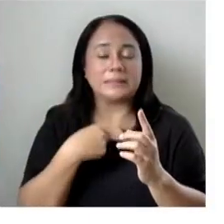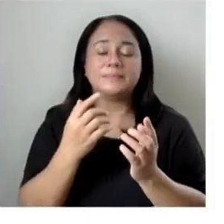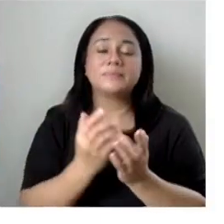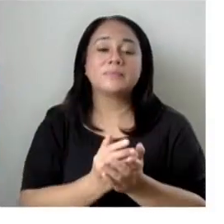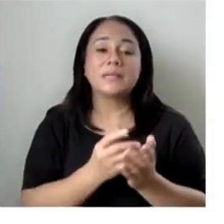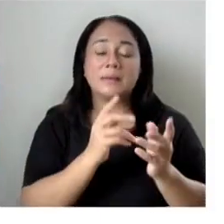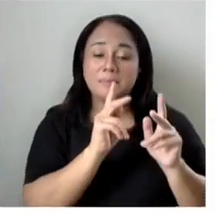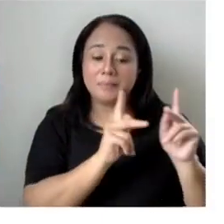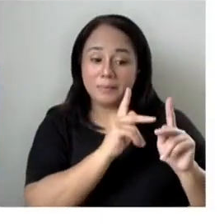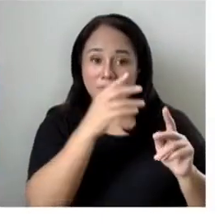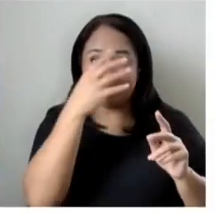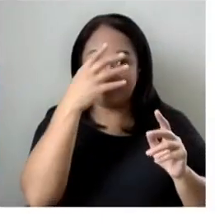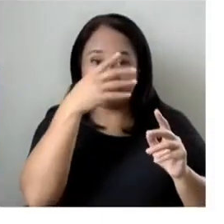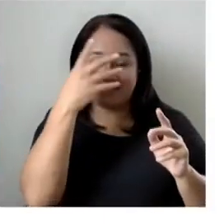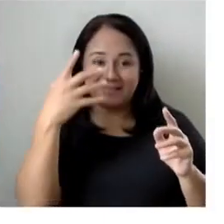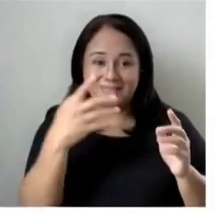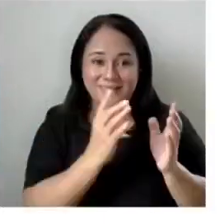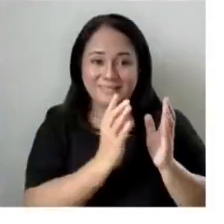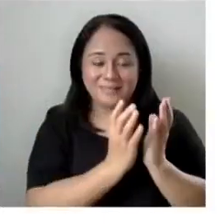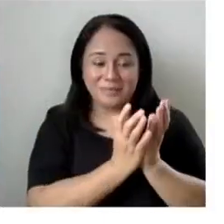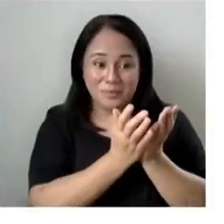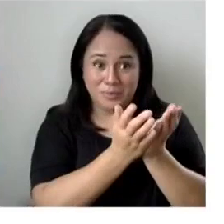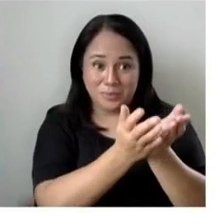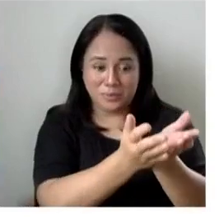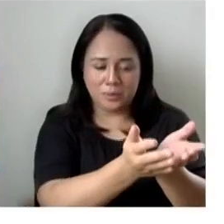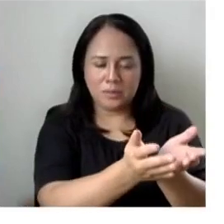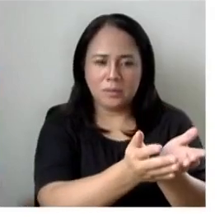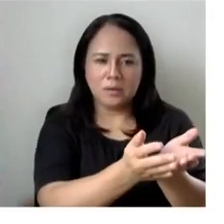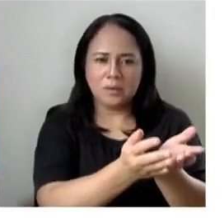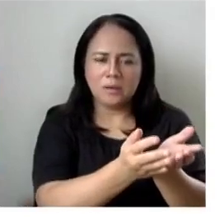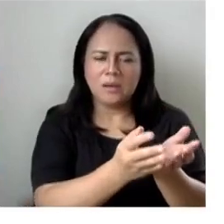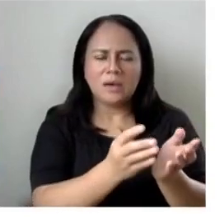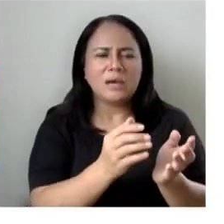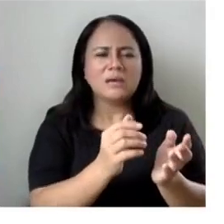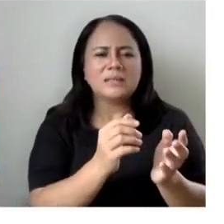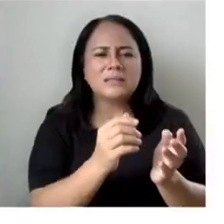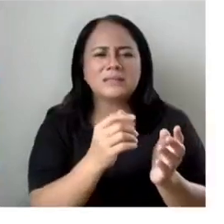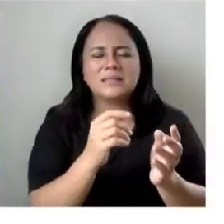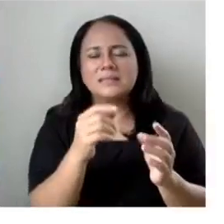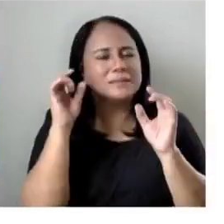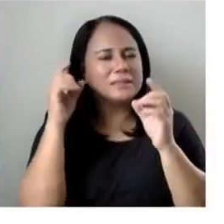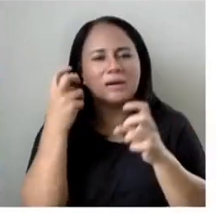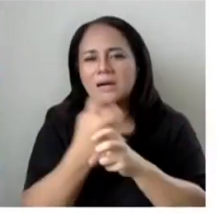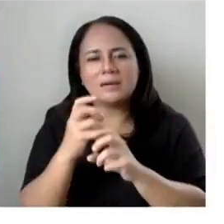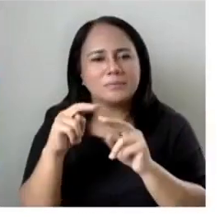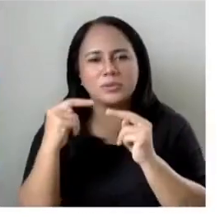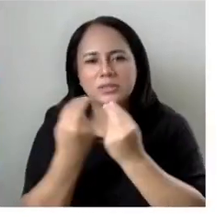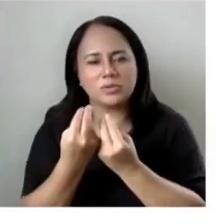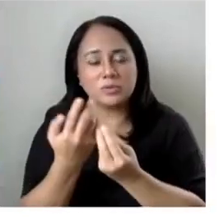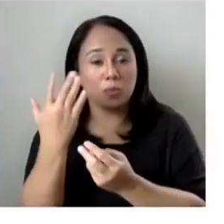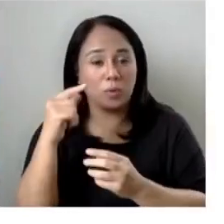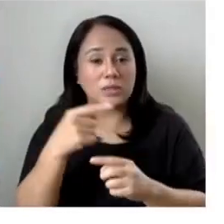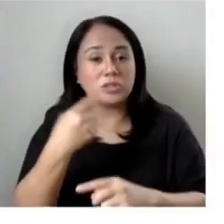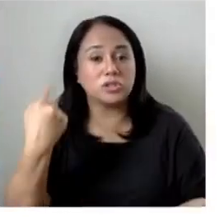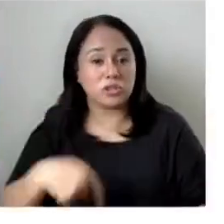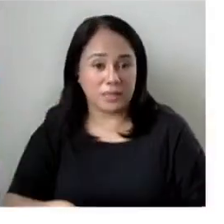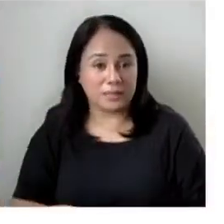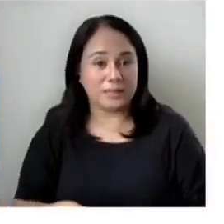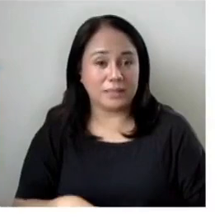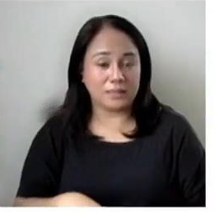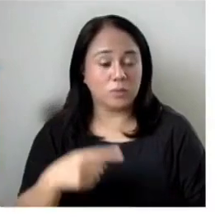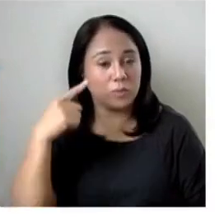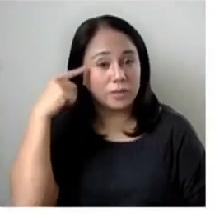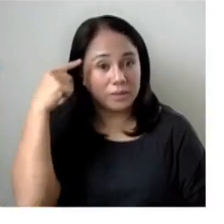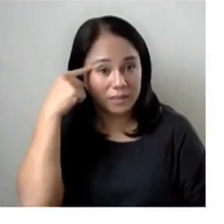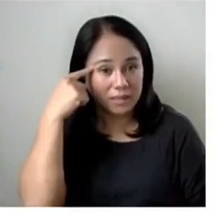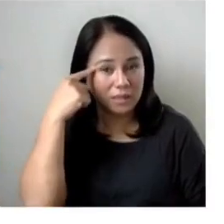the Philippines in a very difficult position, precisely because China, I would presume,